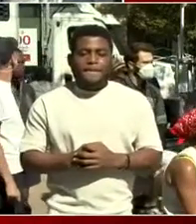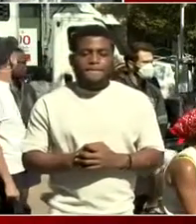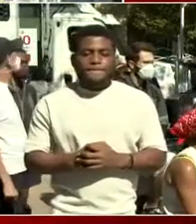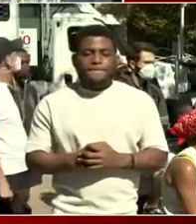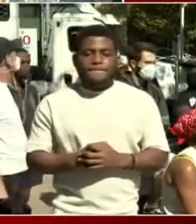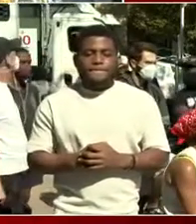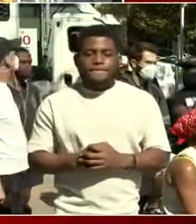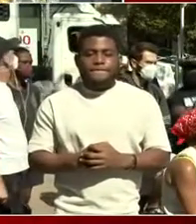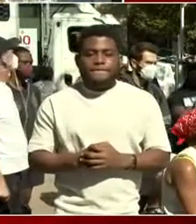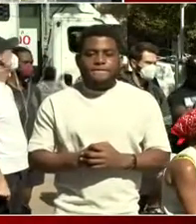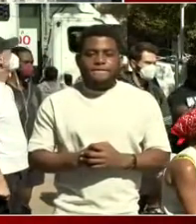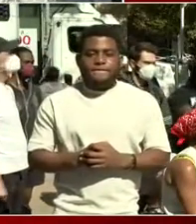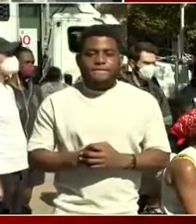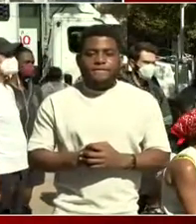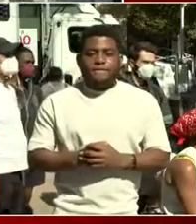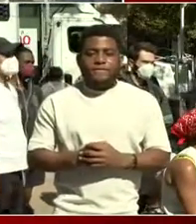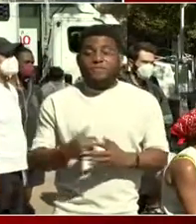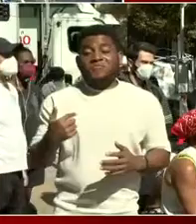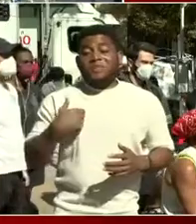I'm still concerned about them.